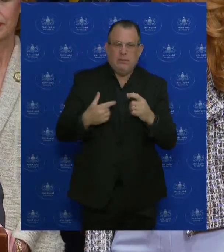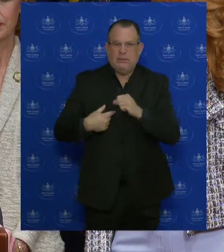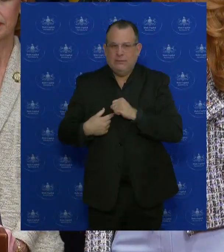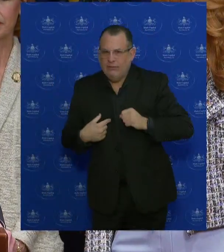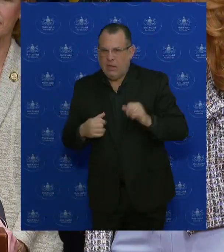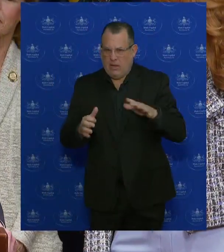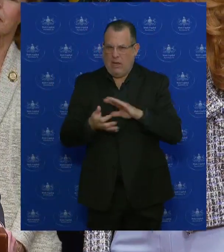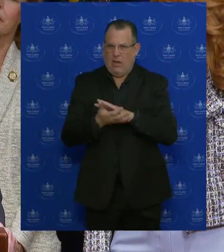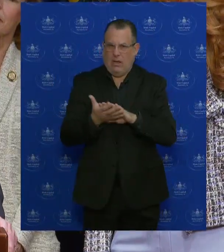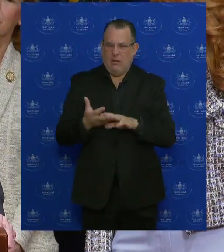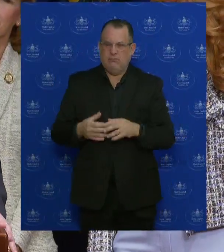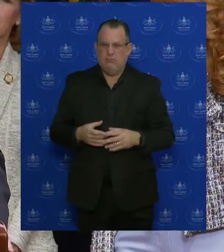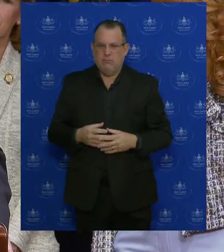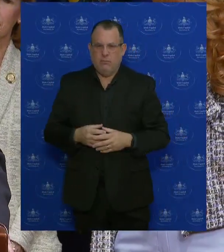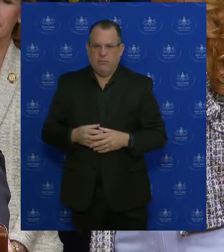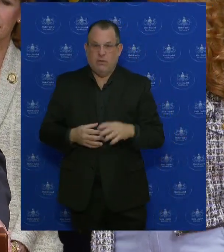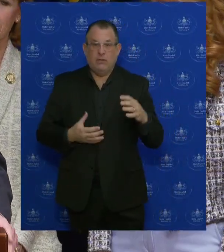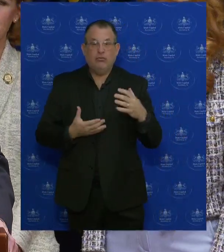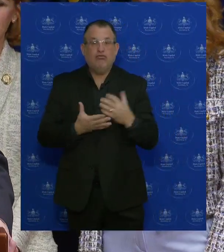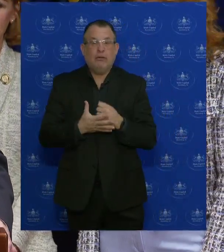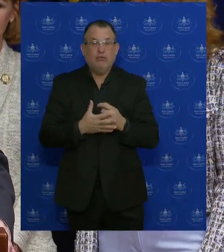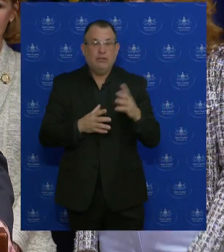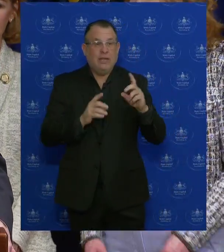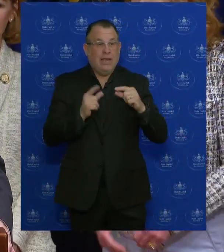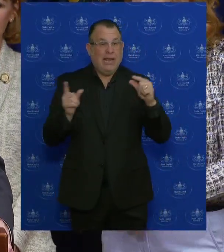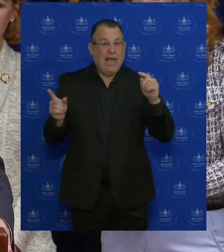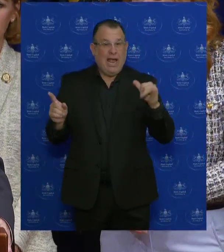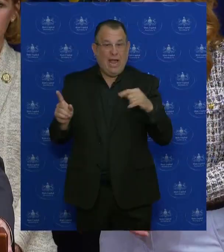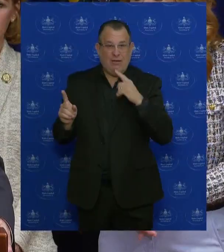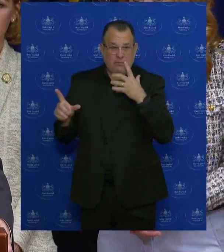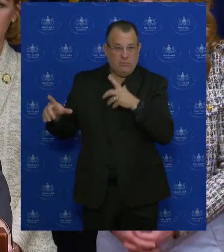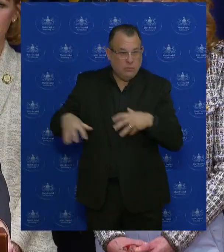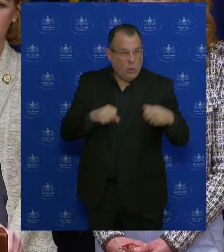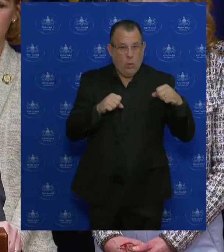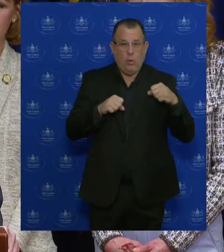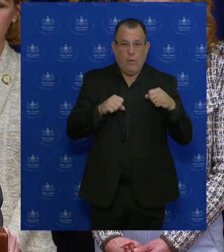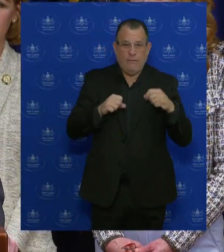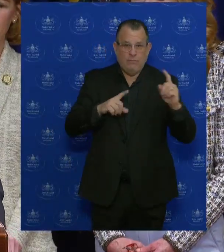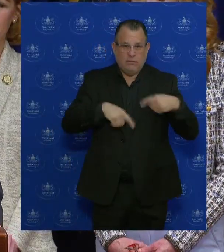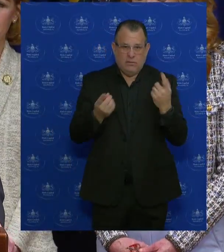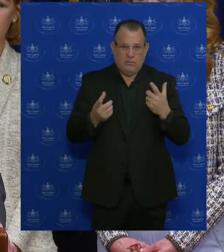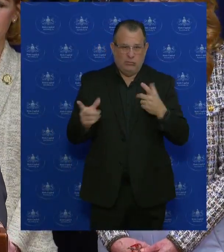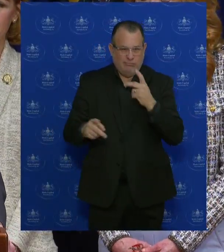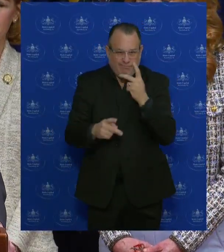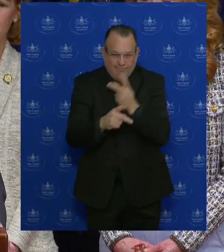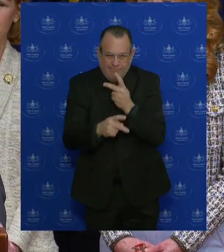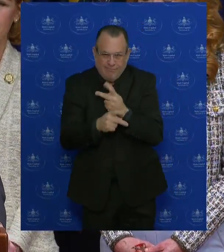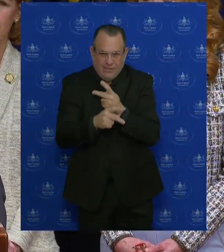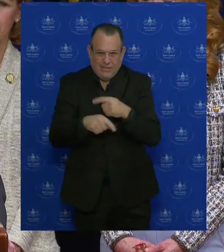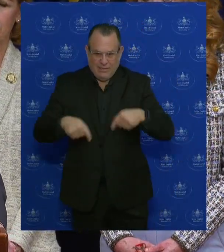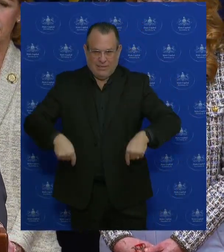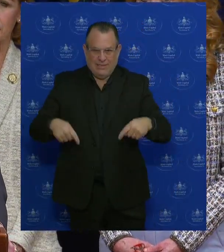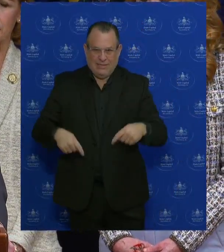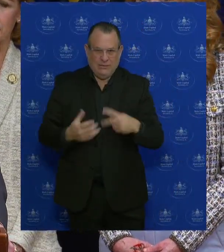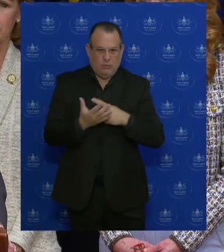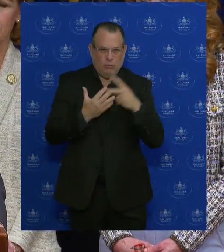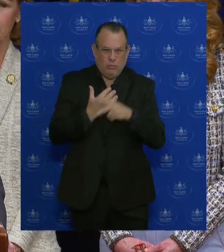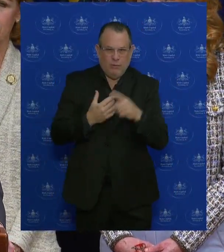Since Treasurer Garrity took office, her stewardship of the unclaimed property program has been a tremendous